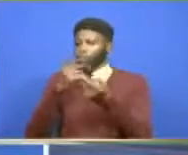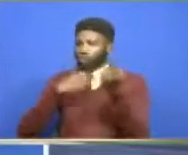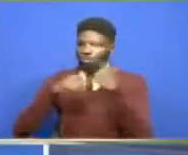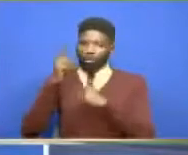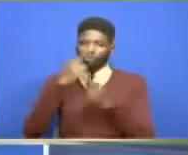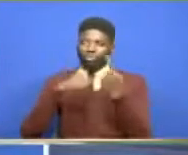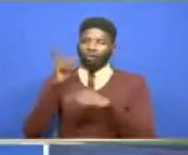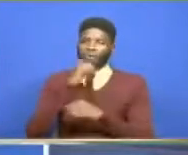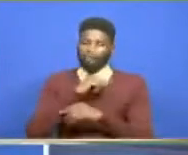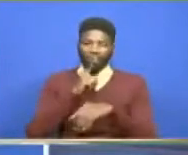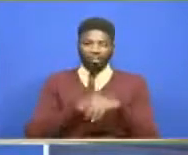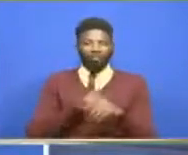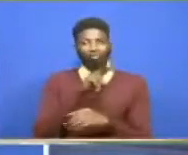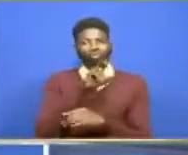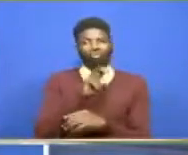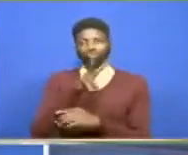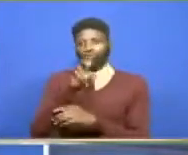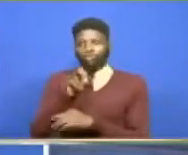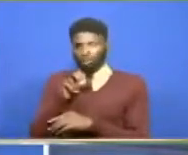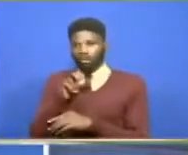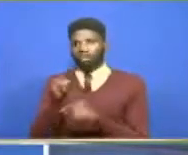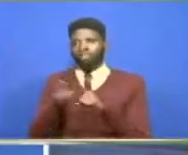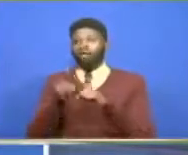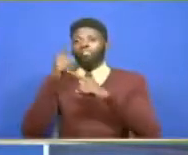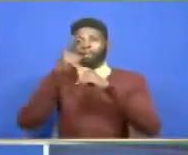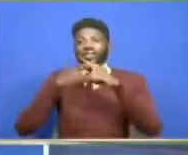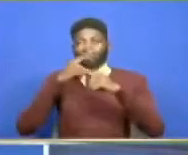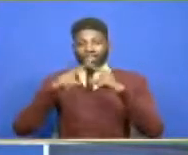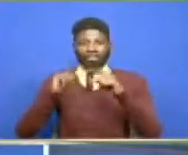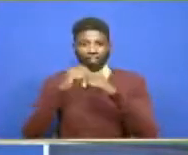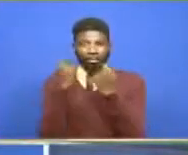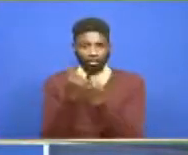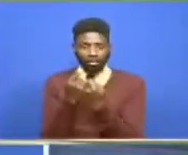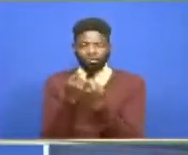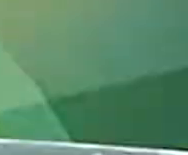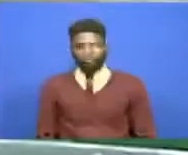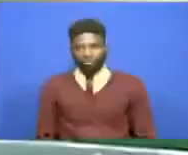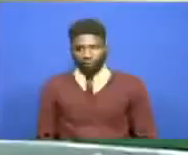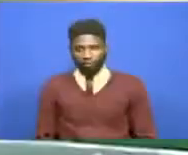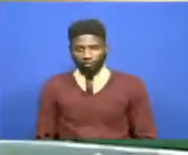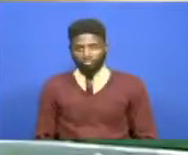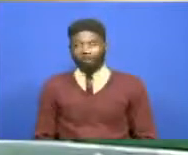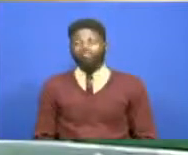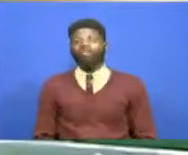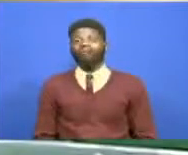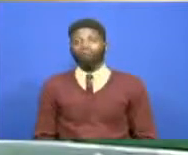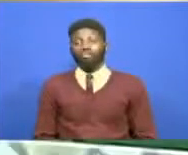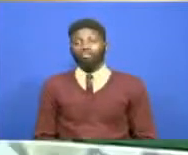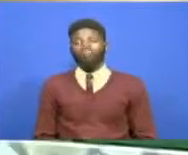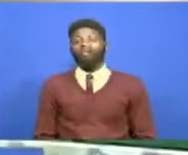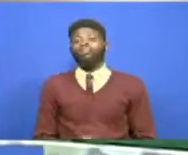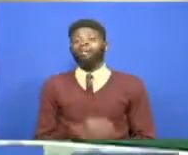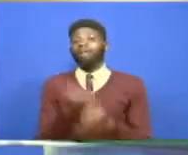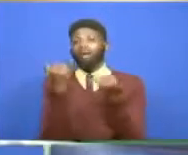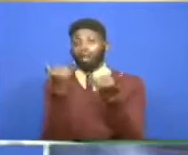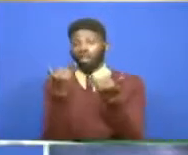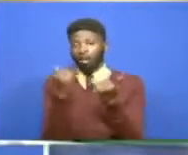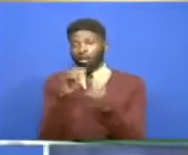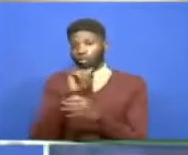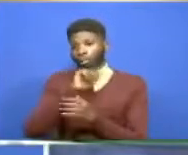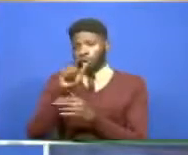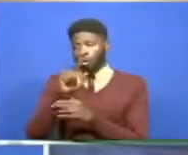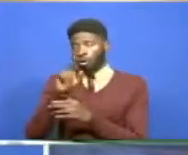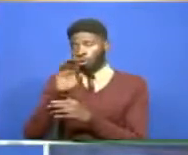closest 2020 rival and Mercedes teammate Valtteri Bottas race retired. 8-minute penalty from All Blacks winger